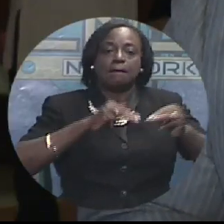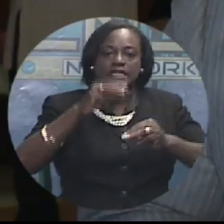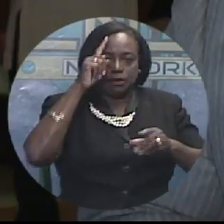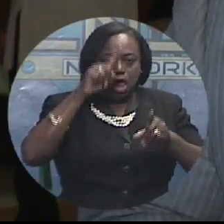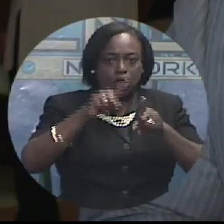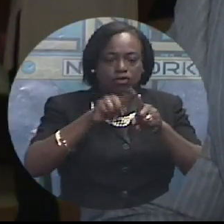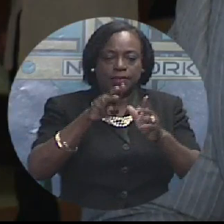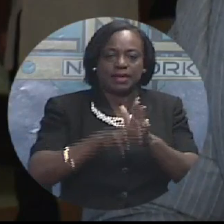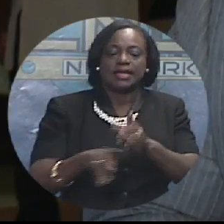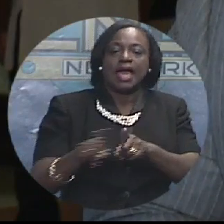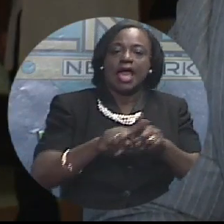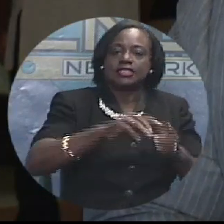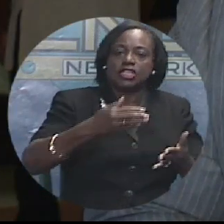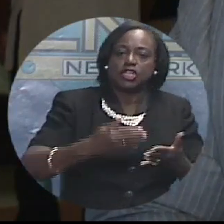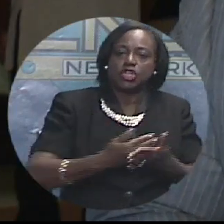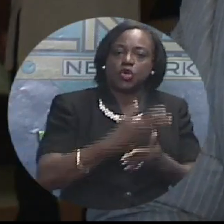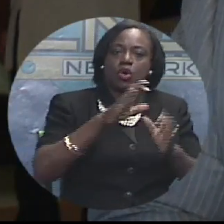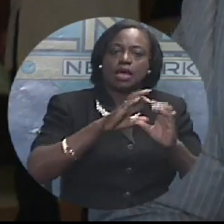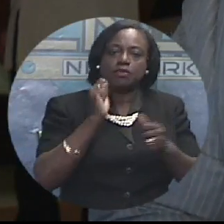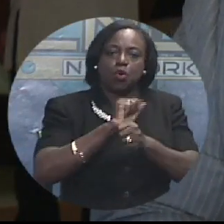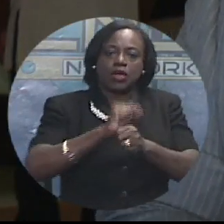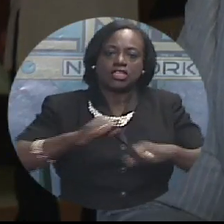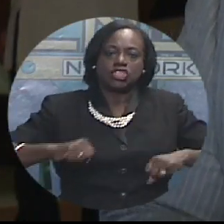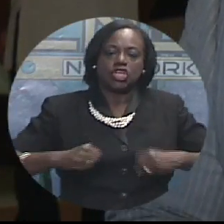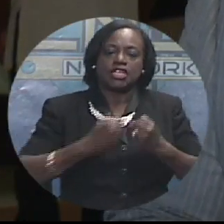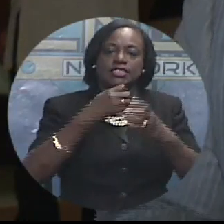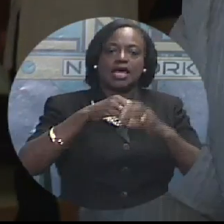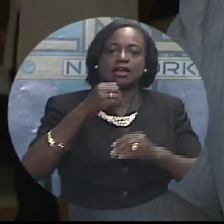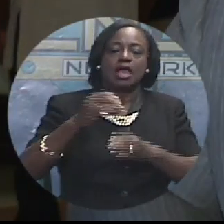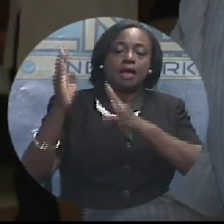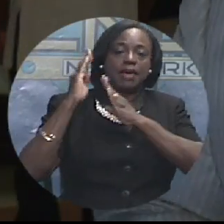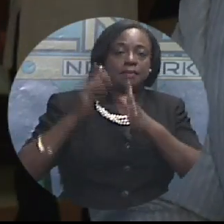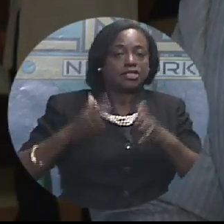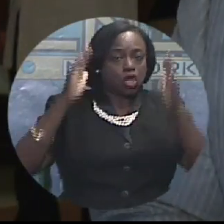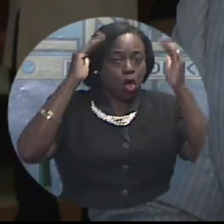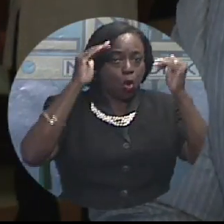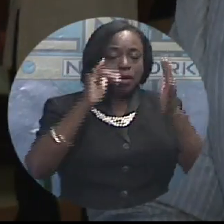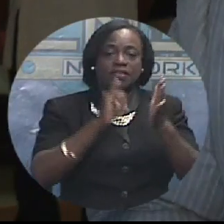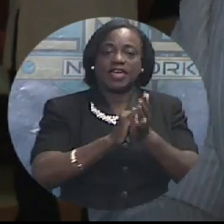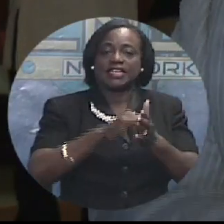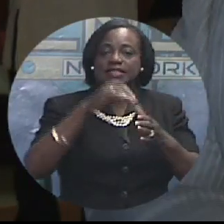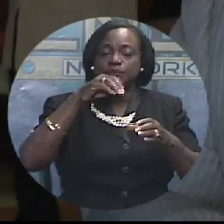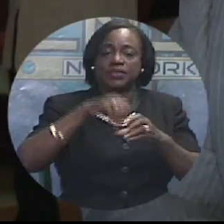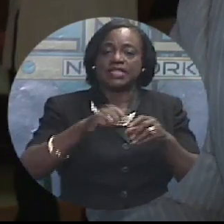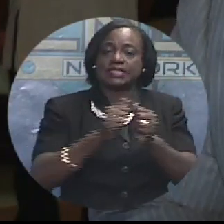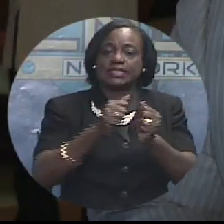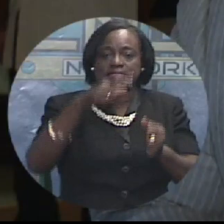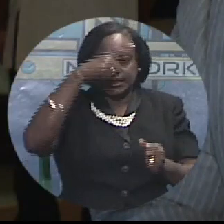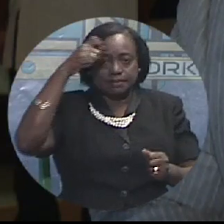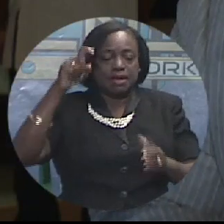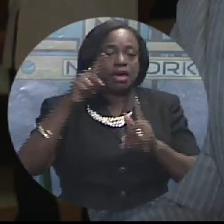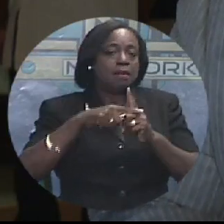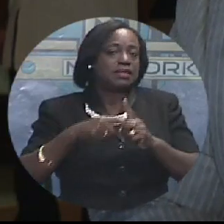company works its challenges out, Bahamians are hoping that with the summer months just days away, that they won't